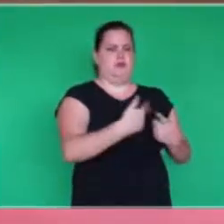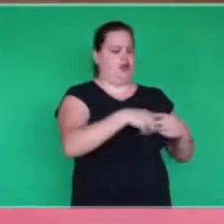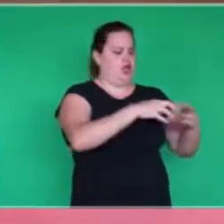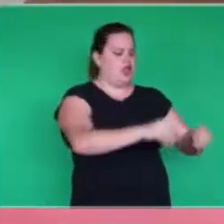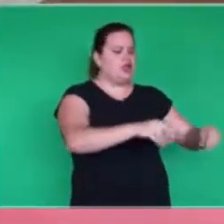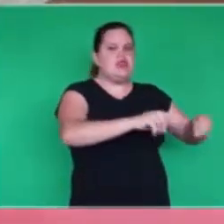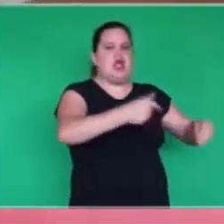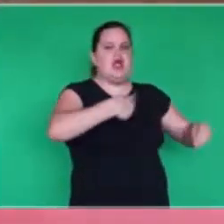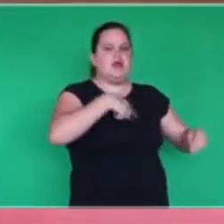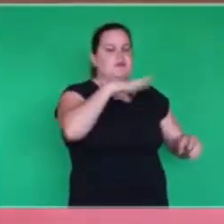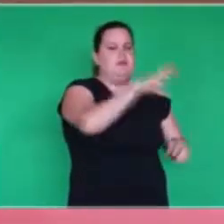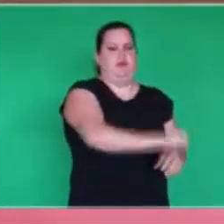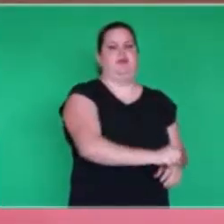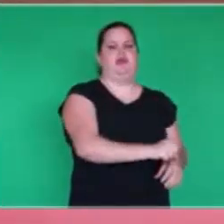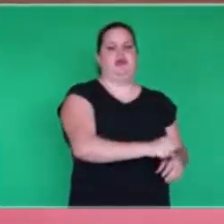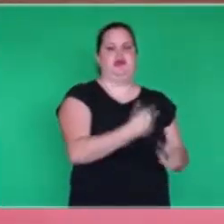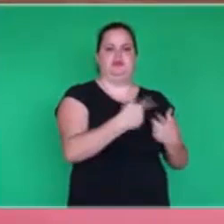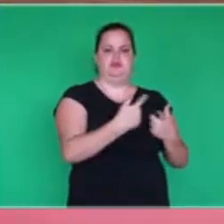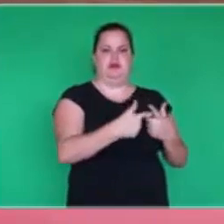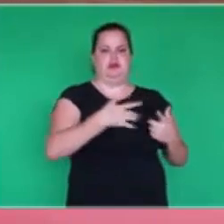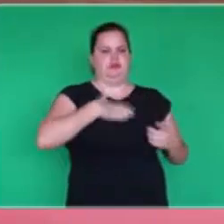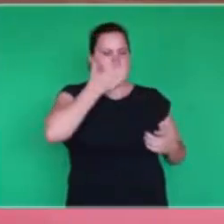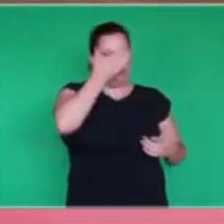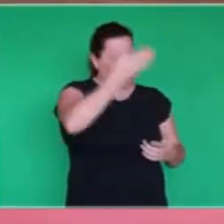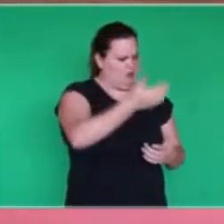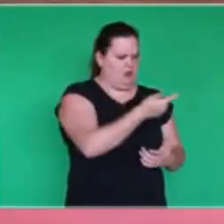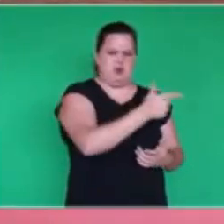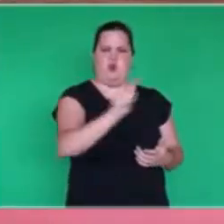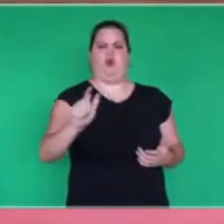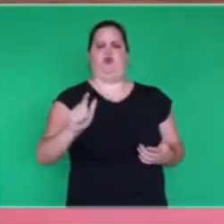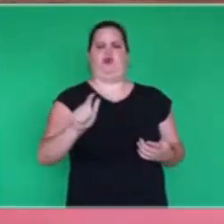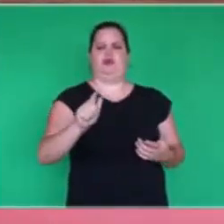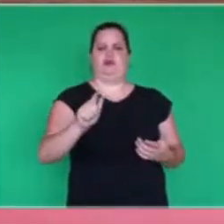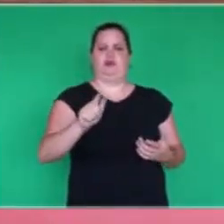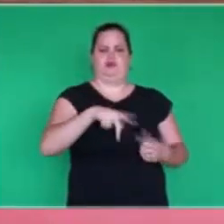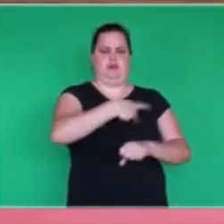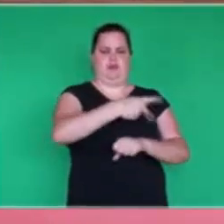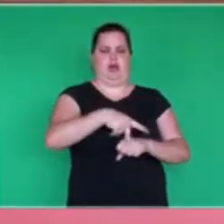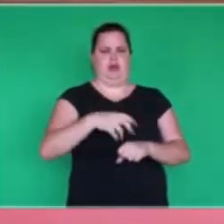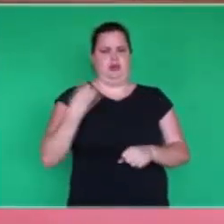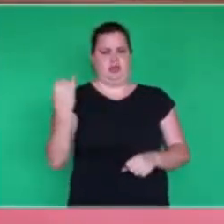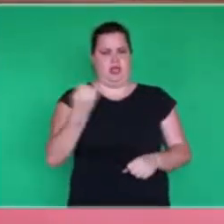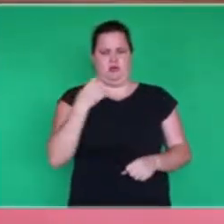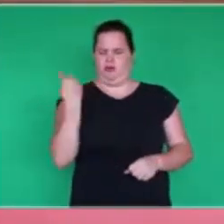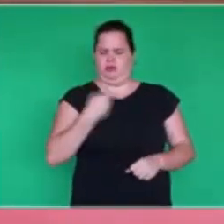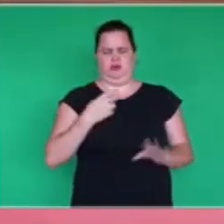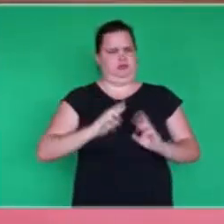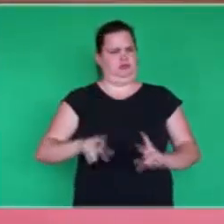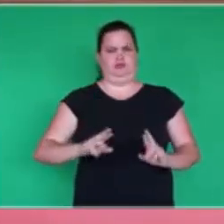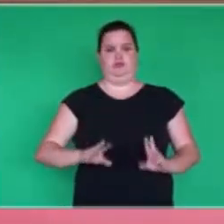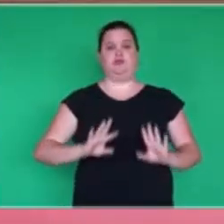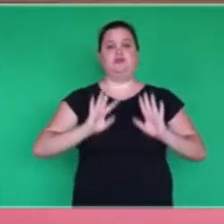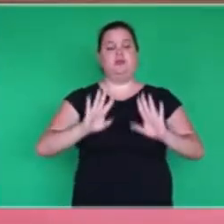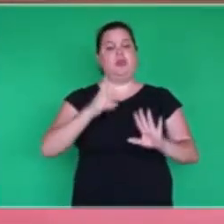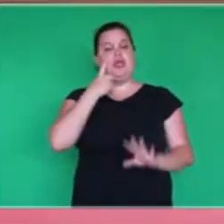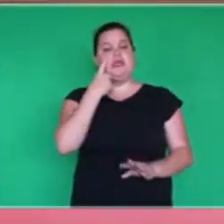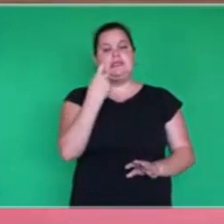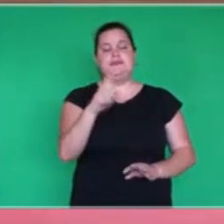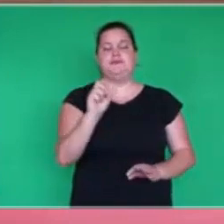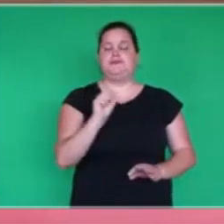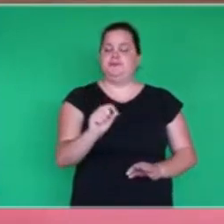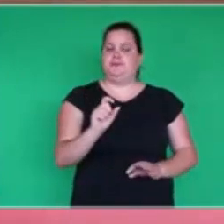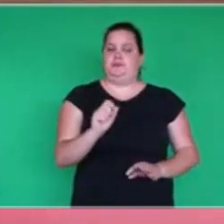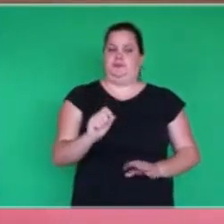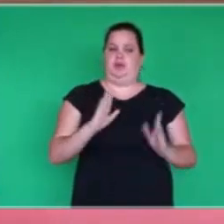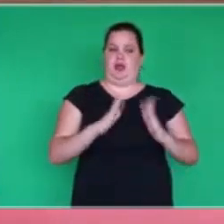note is that at that time, the church will be raptured. There will be a great tribulation. We see in the book